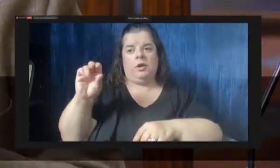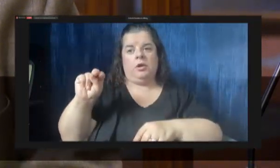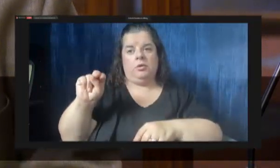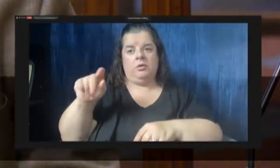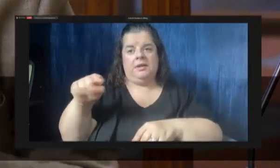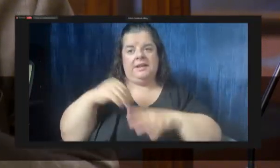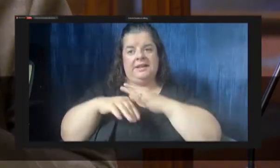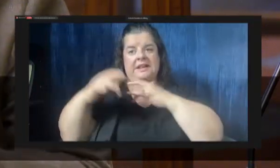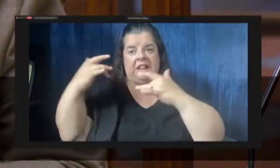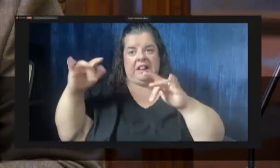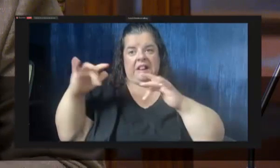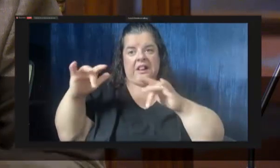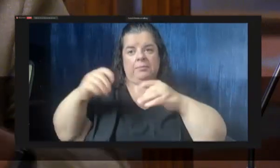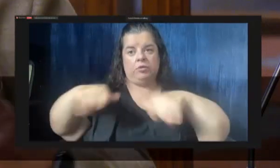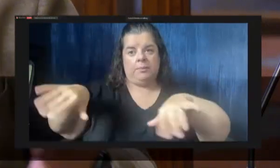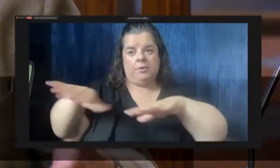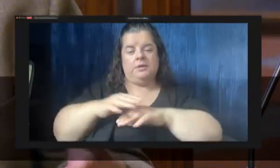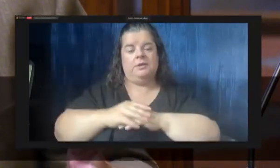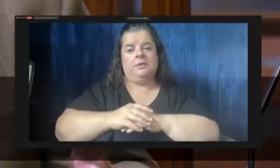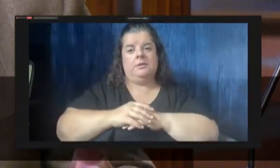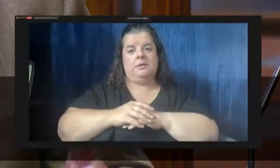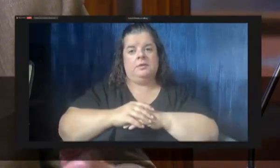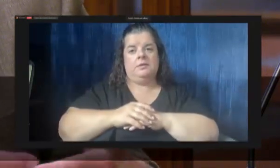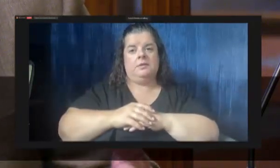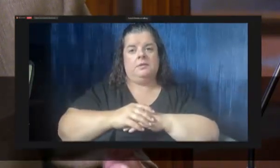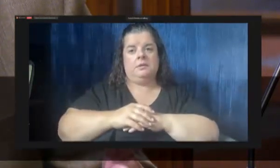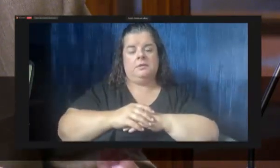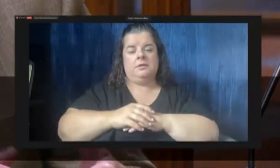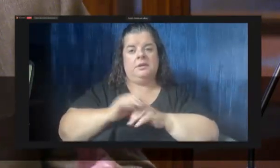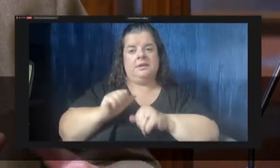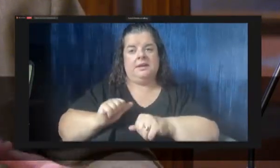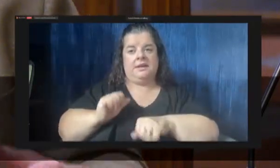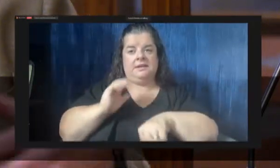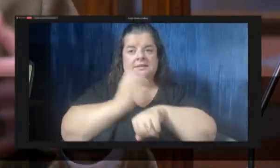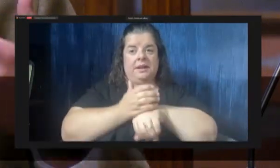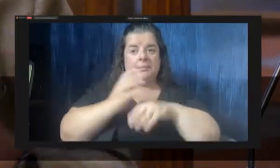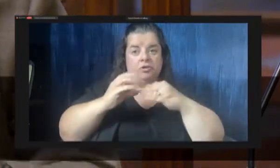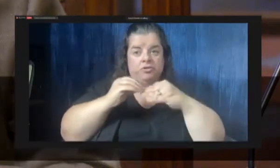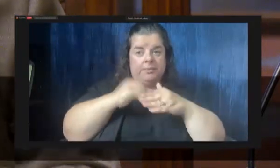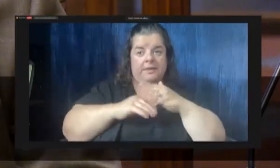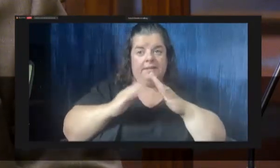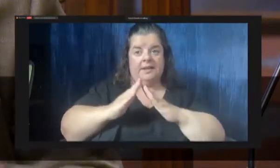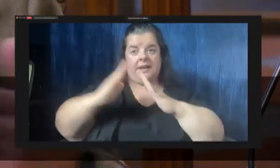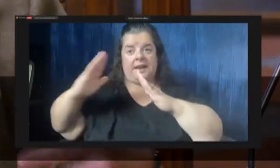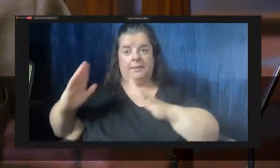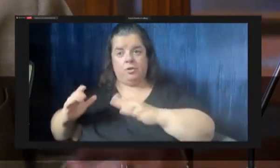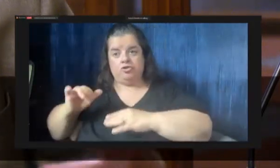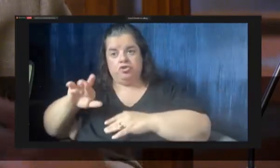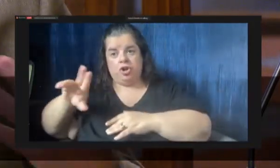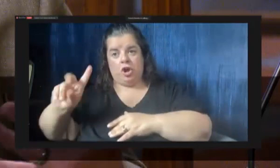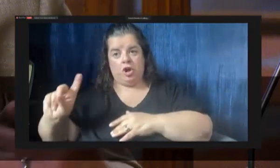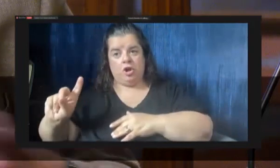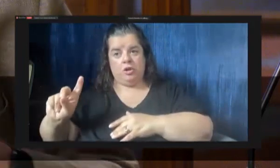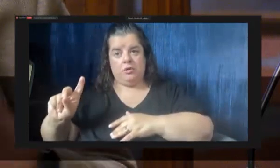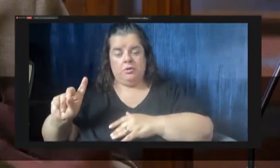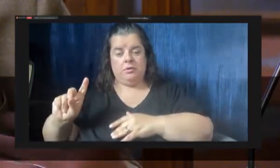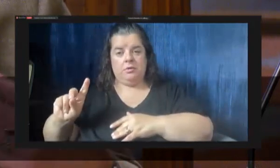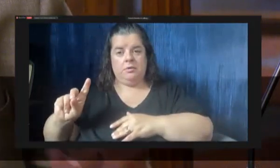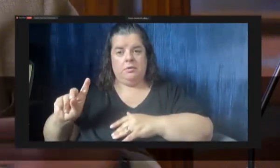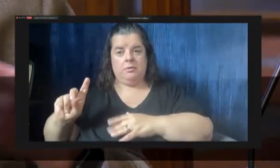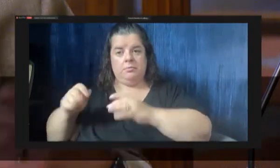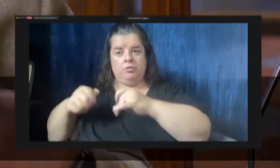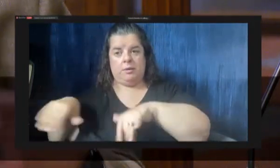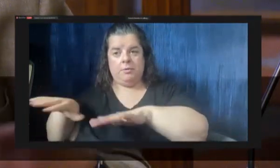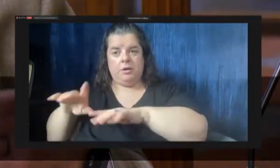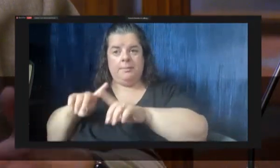properties. We can put a trap in the neighbor's yard or neighbor's property, but